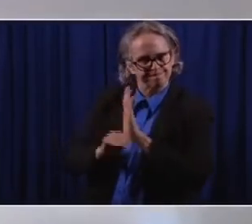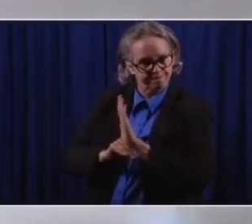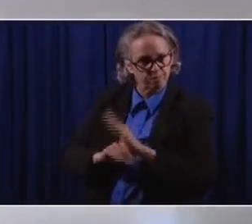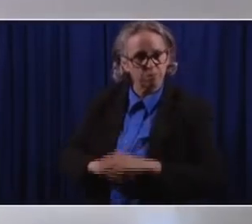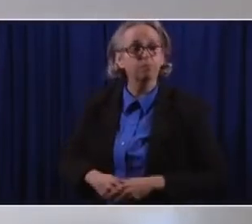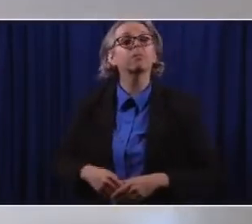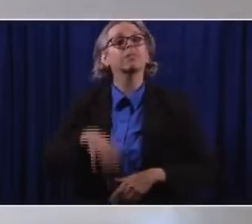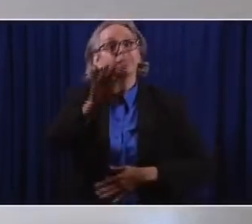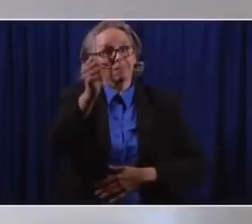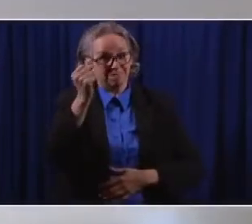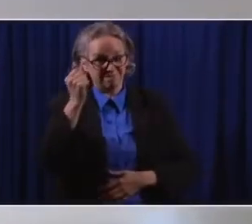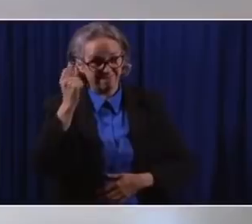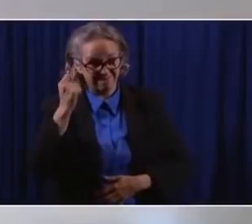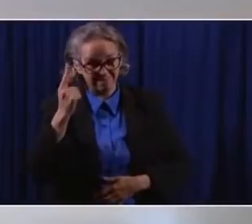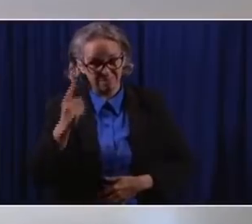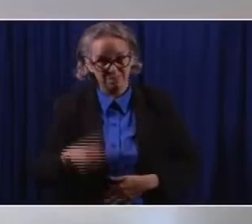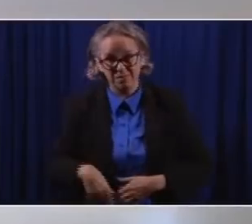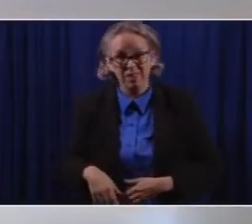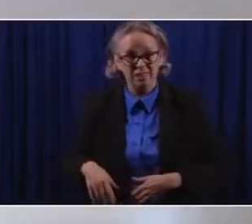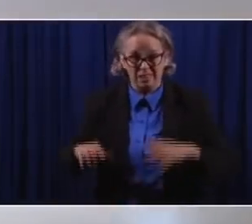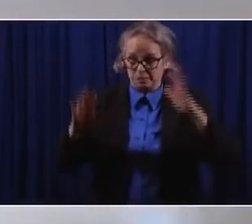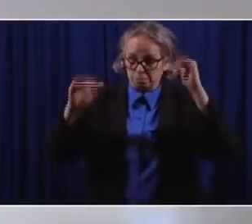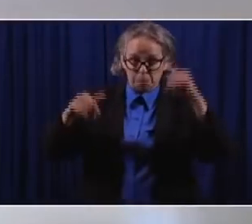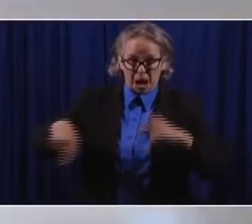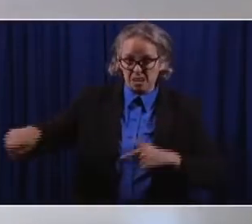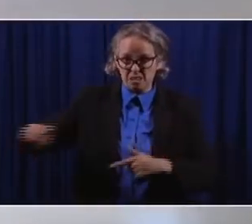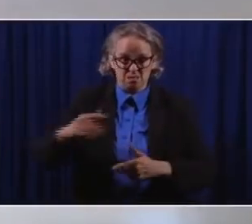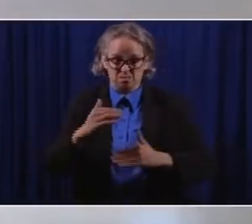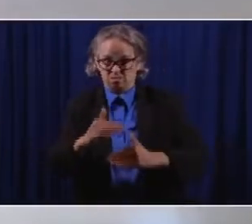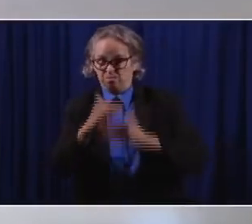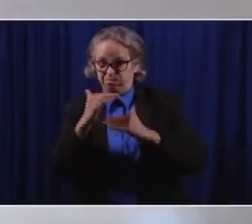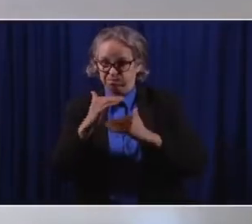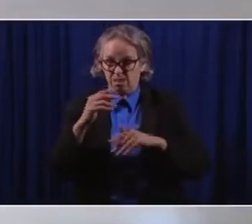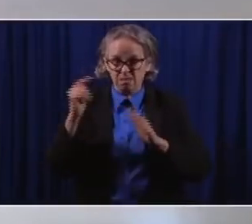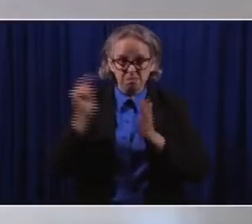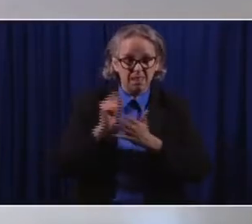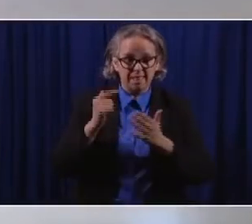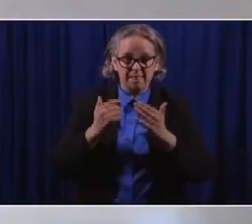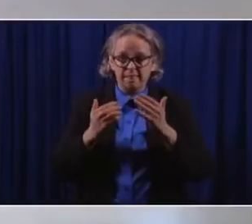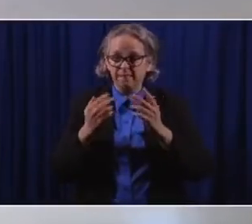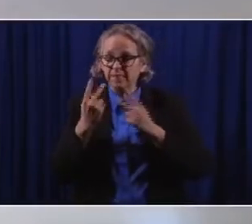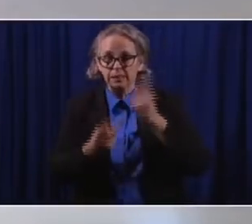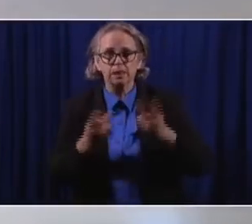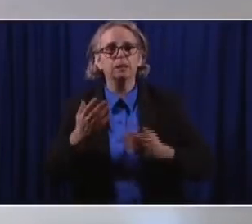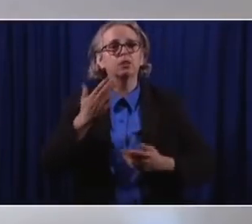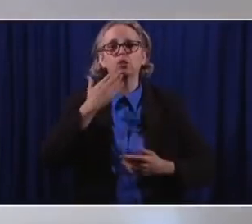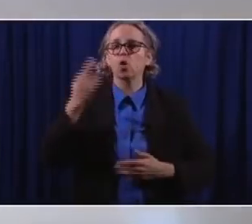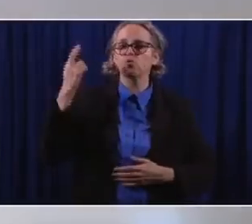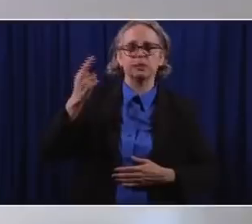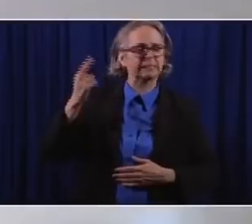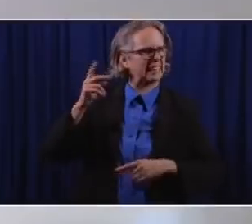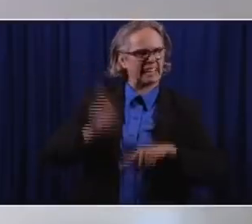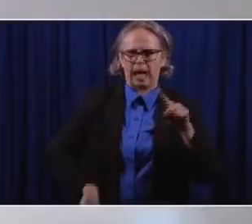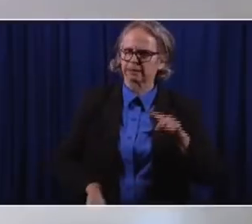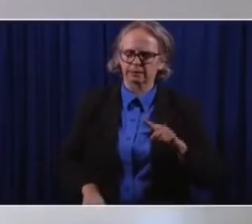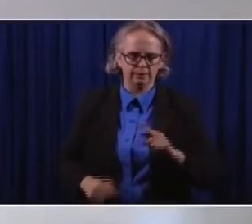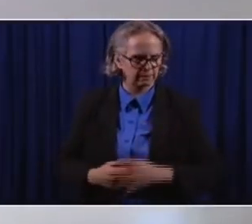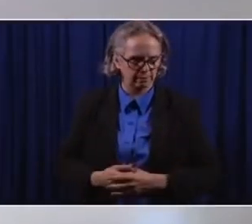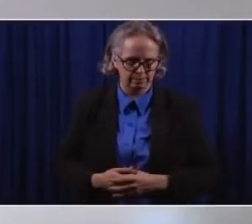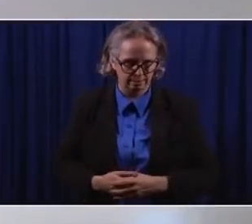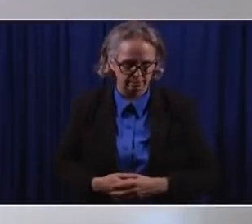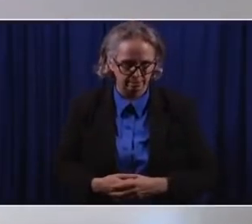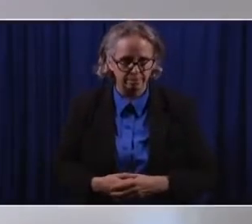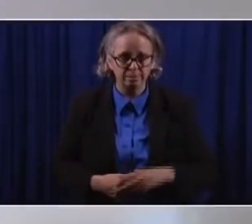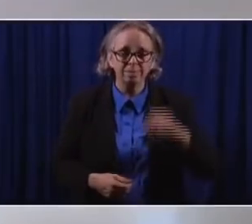restrict visitation without a reasonable clinical or safety cause. The other piece that's really exciting is